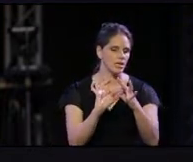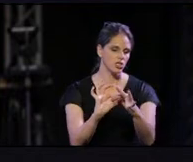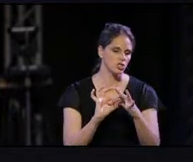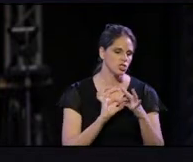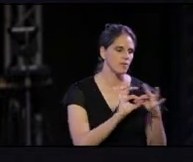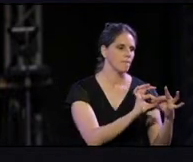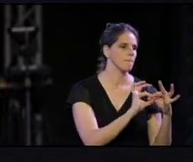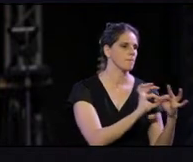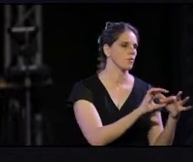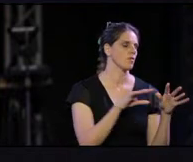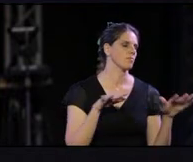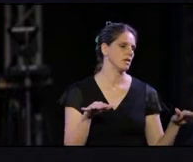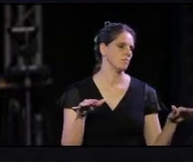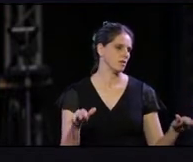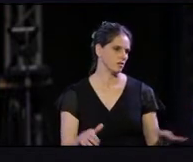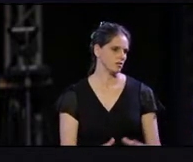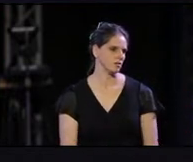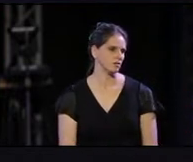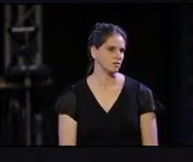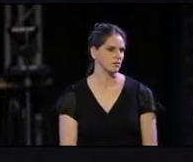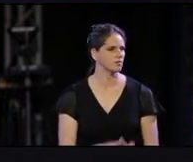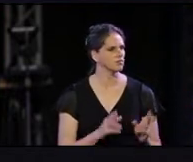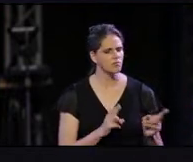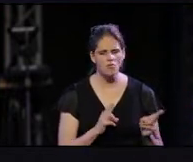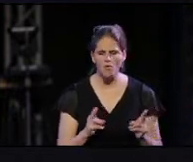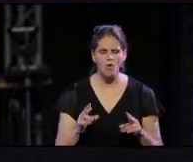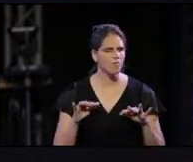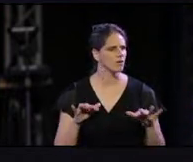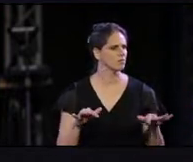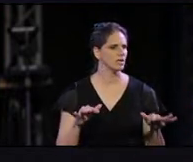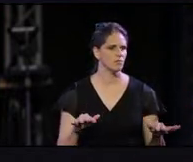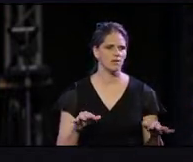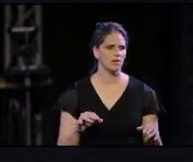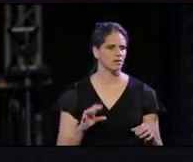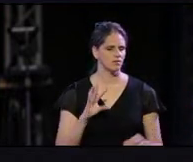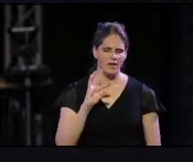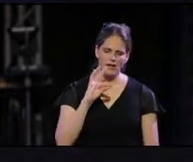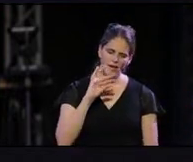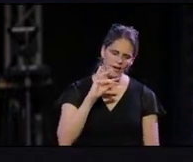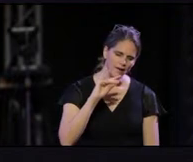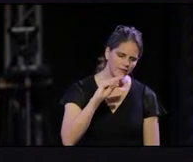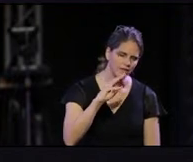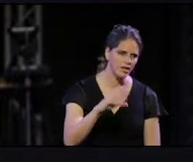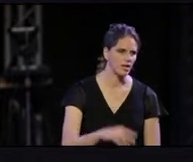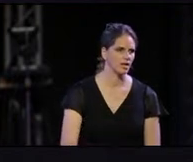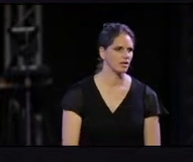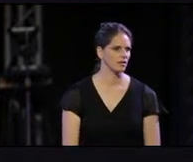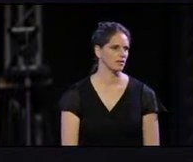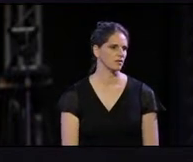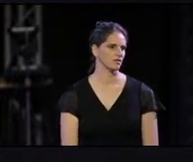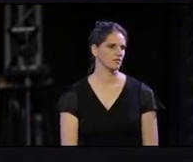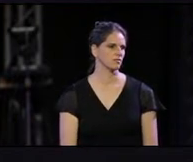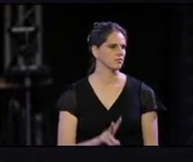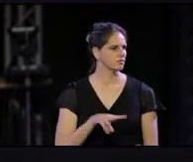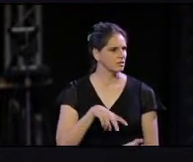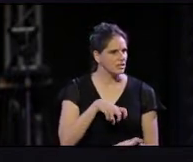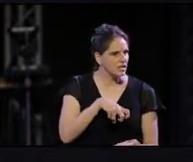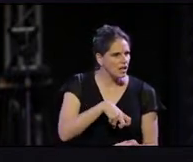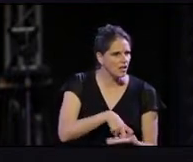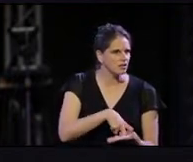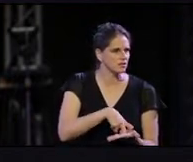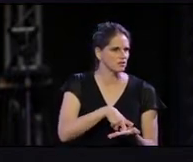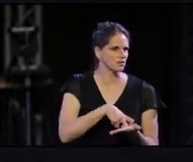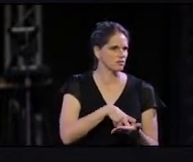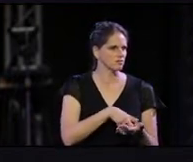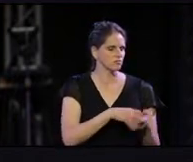people. In ordinary, everyday settings, meals, journeys along